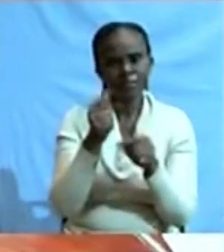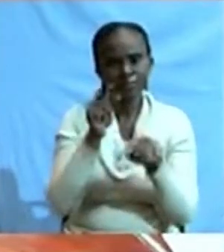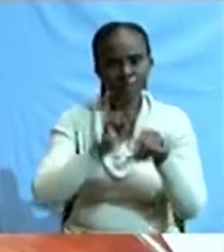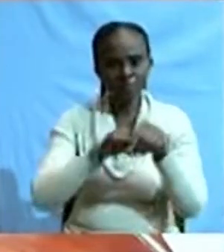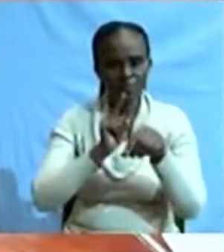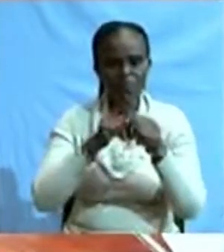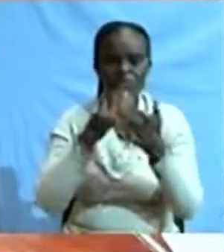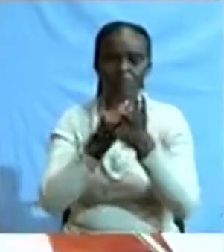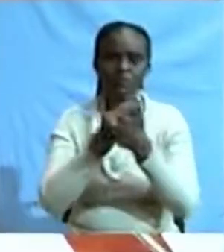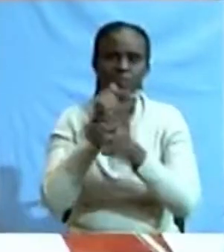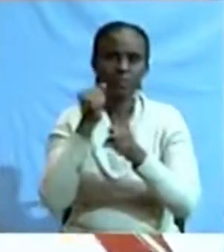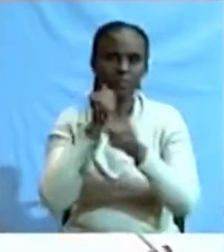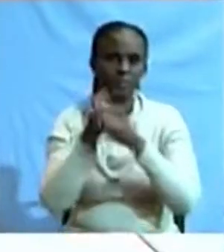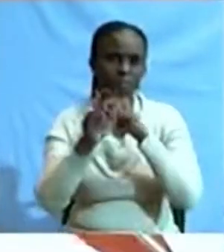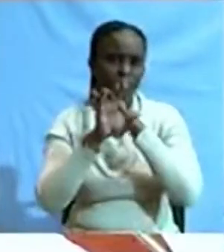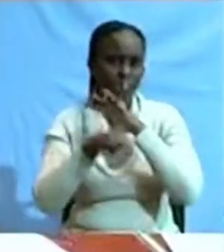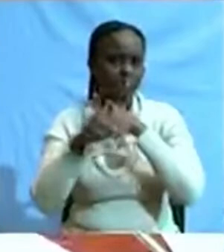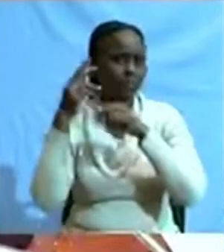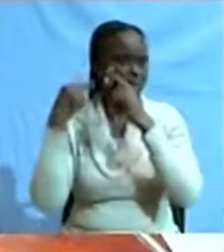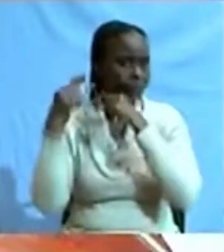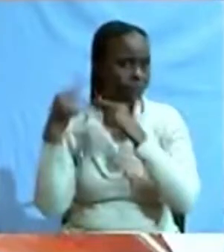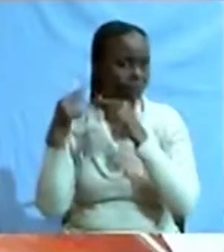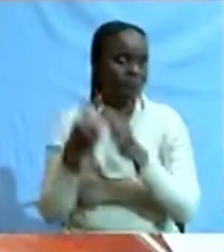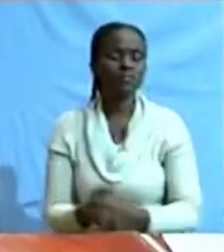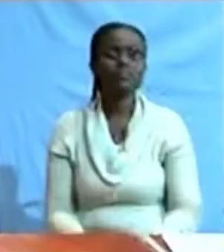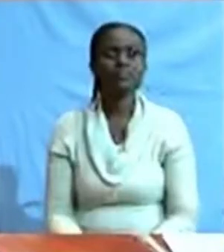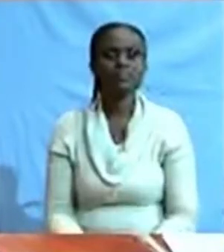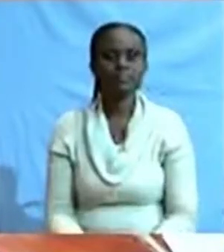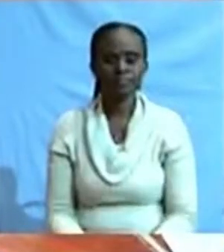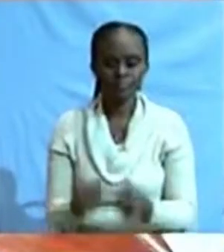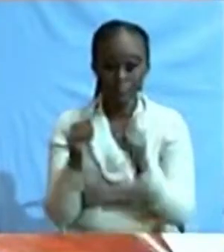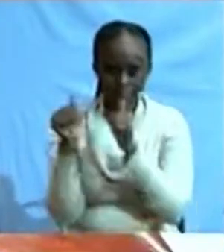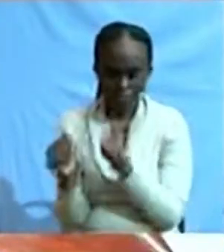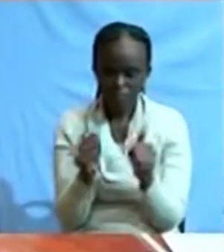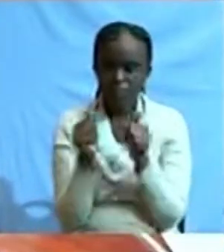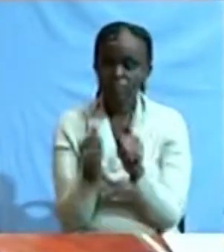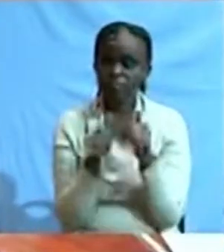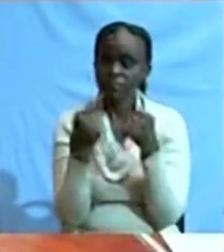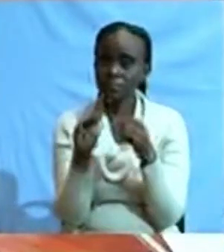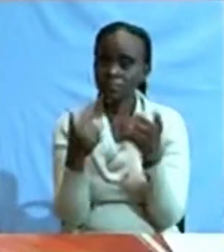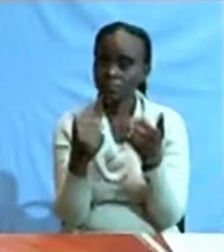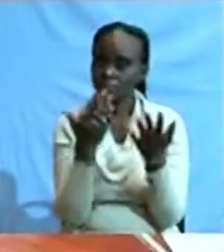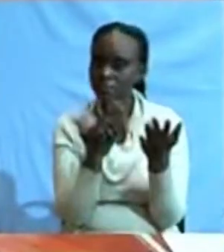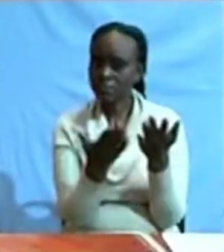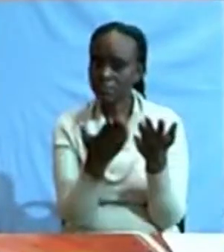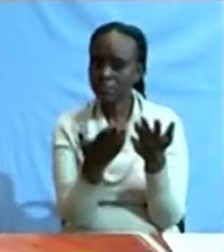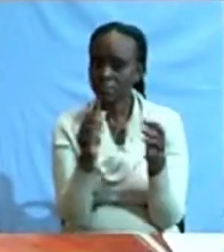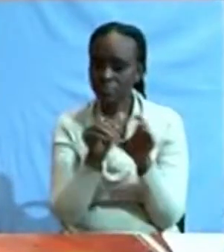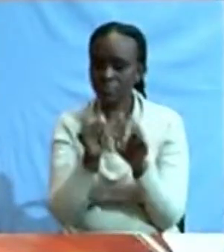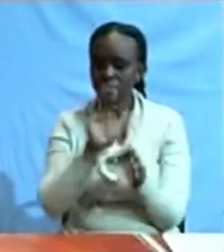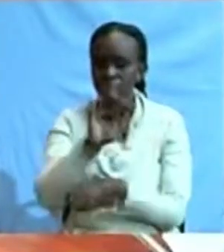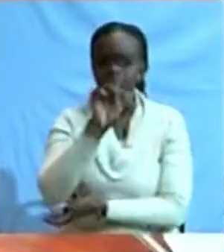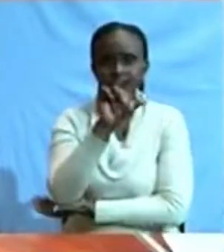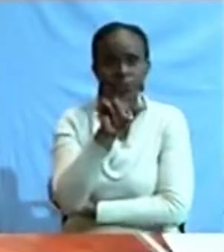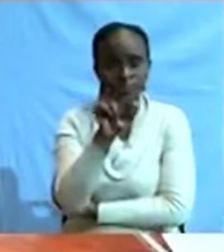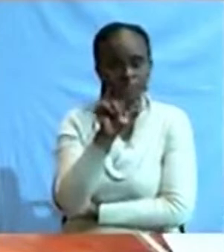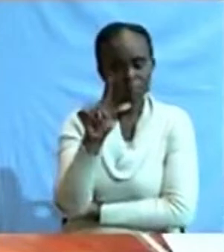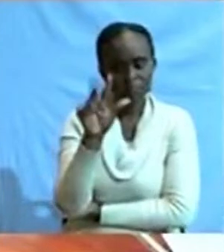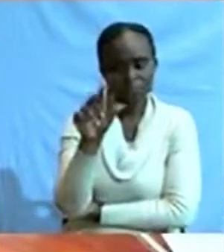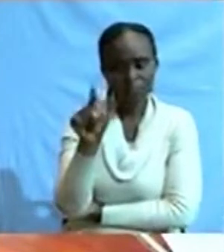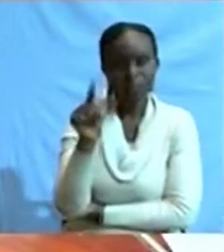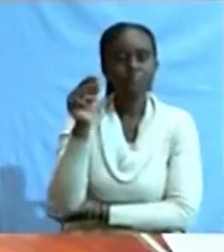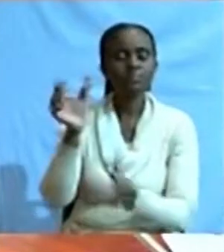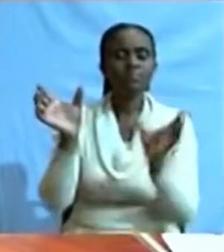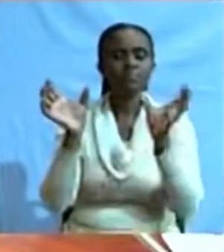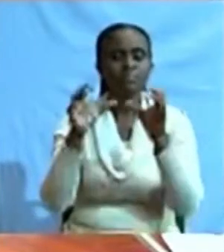the financial year under review. Action taken. In its 2023, the Council